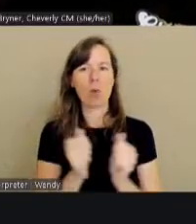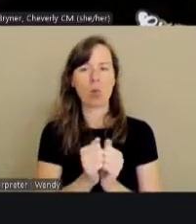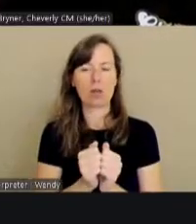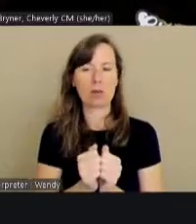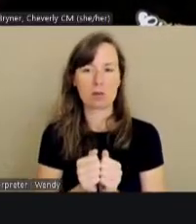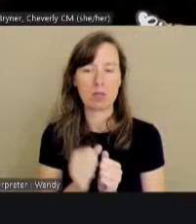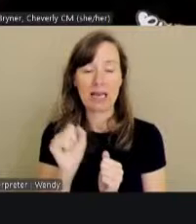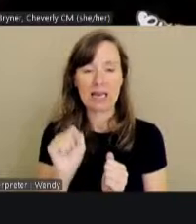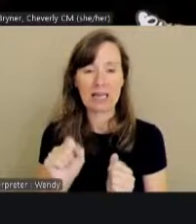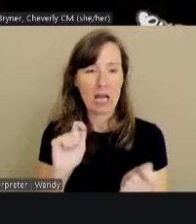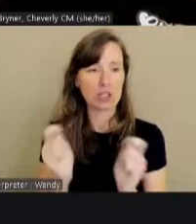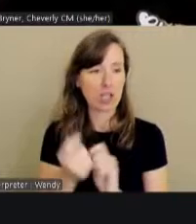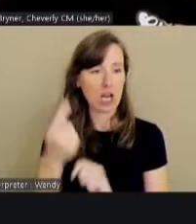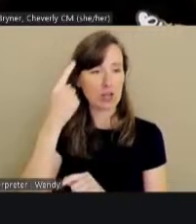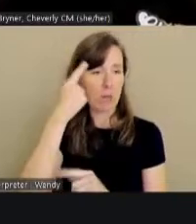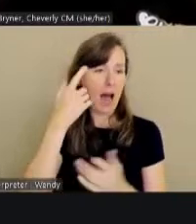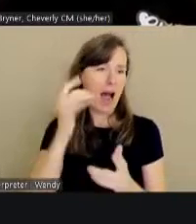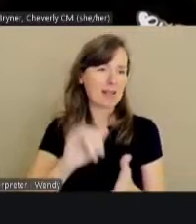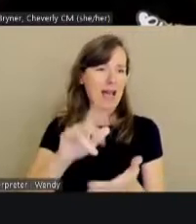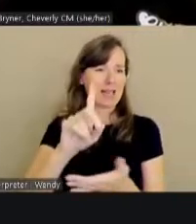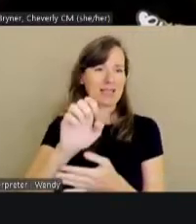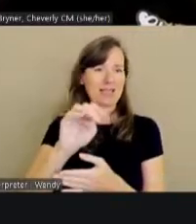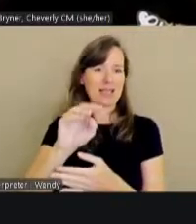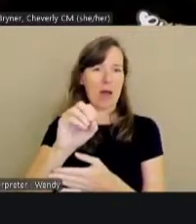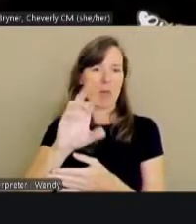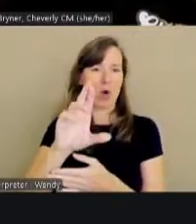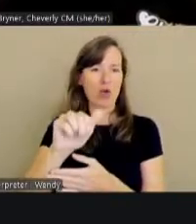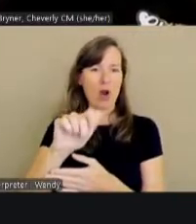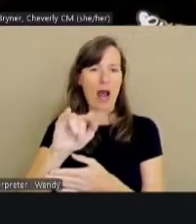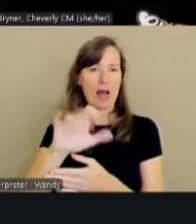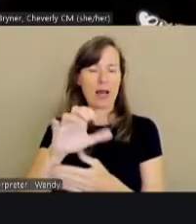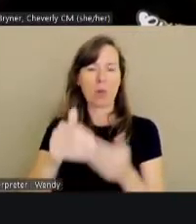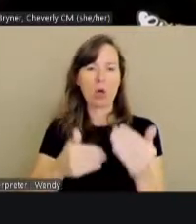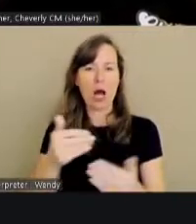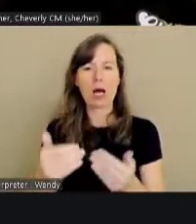minds. That's the democratic process. Vice Mayor.